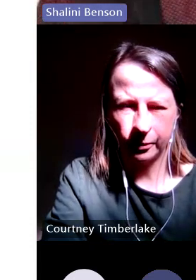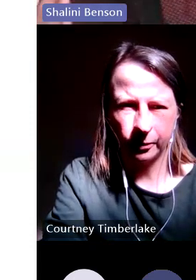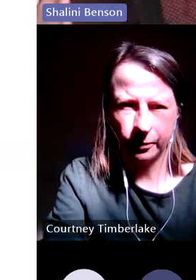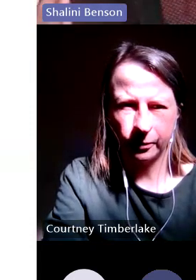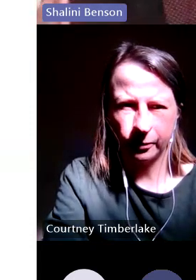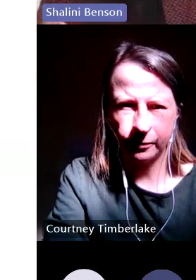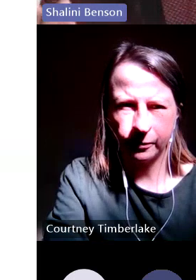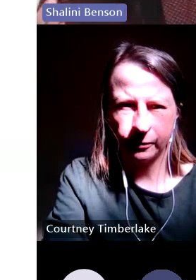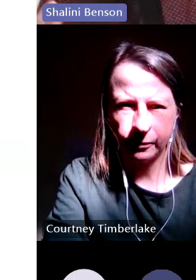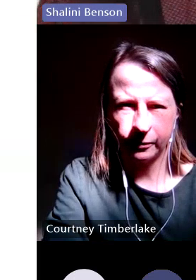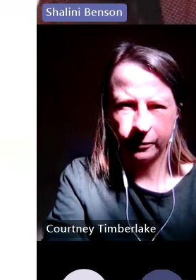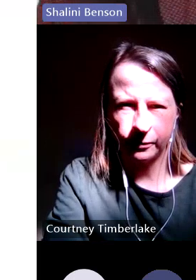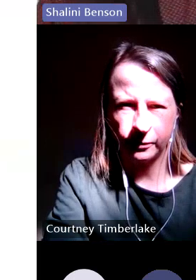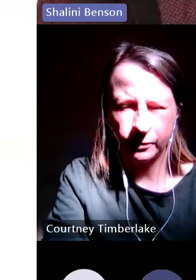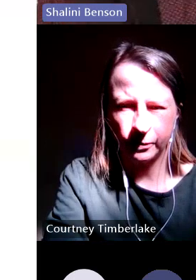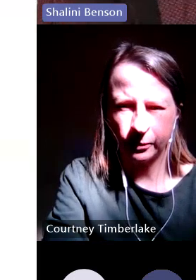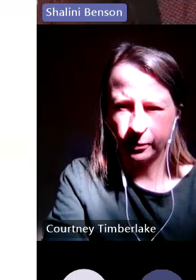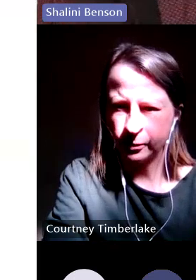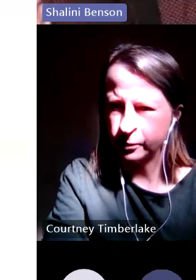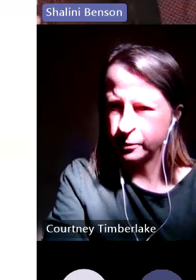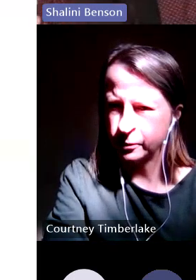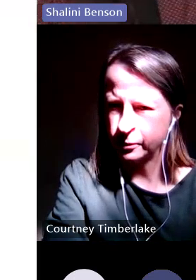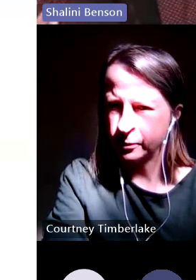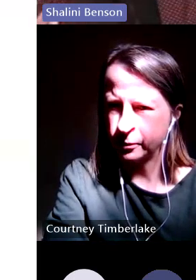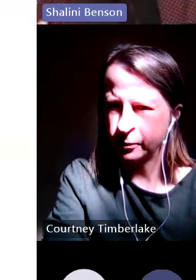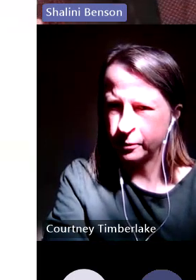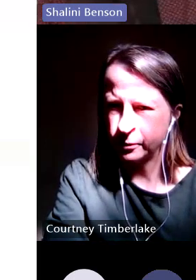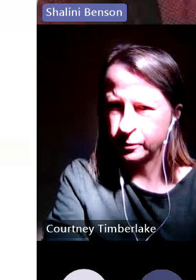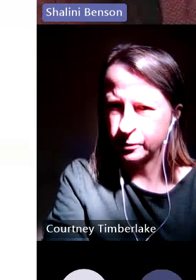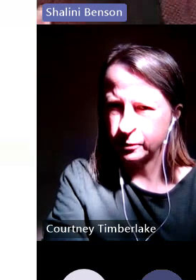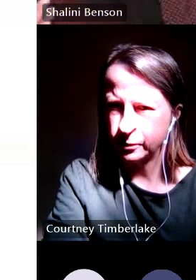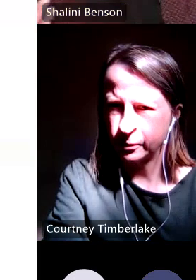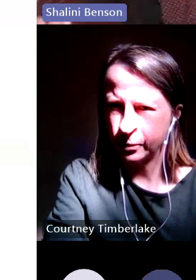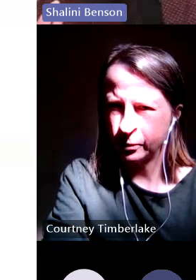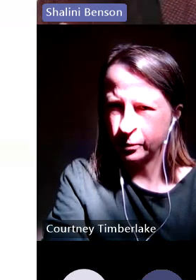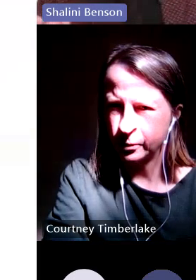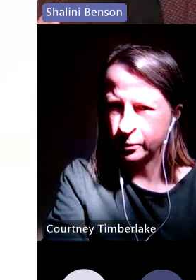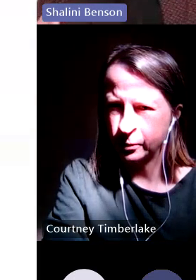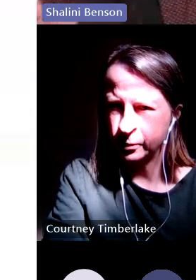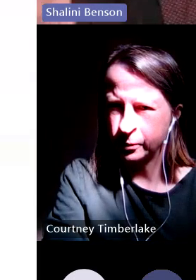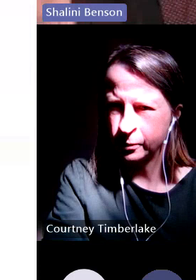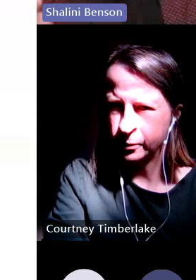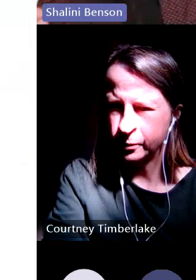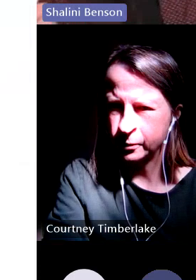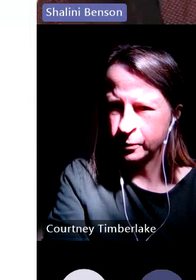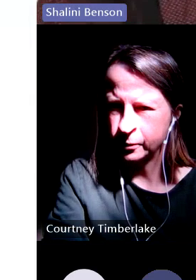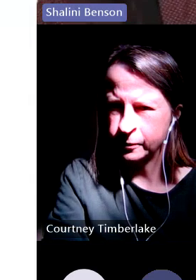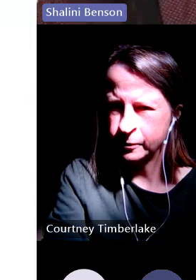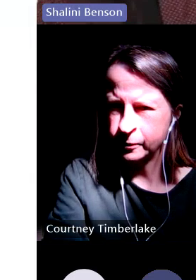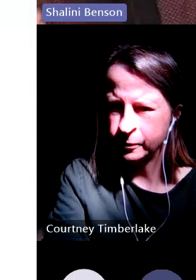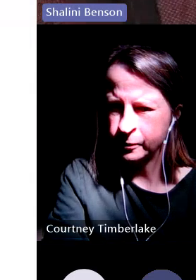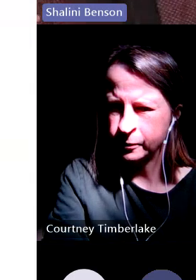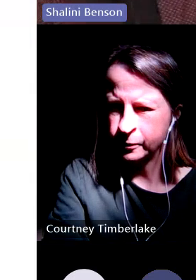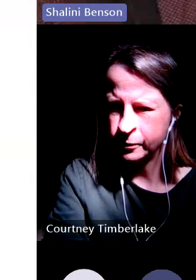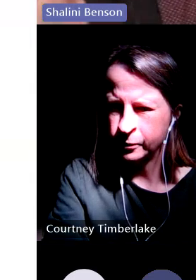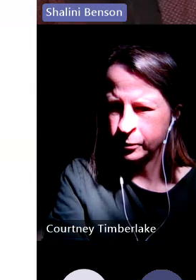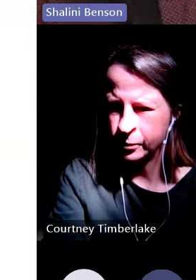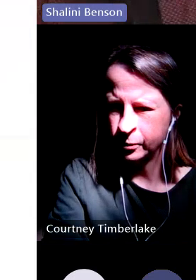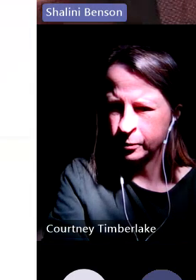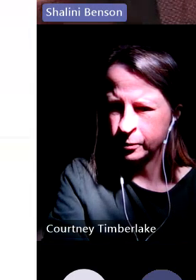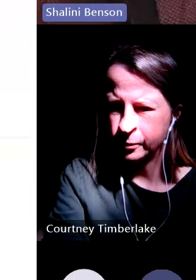right? So we want to make sure we understand what's happening in our program well enough to be able to monitor our obligations and